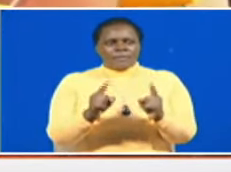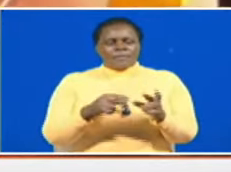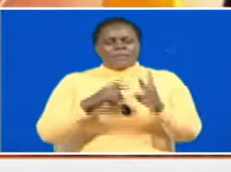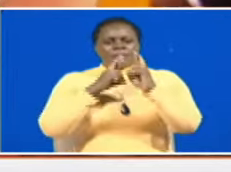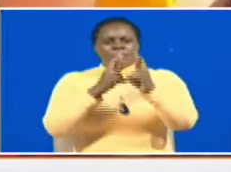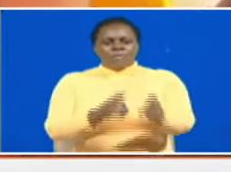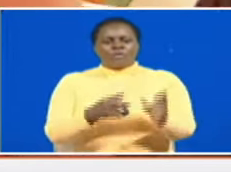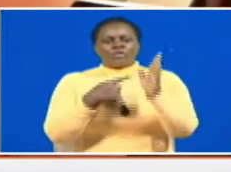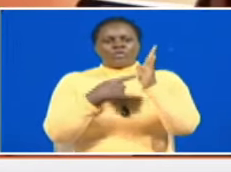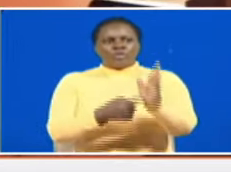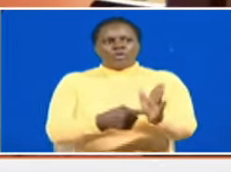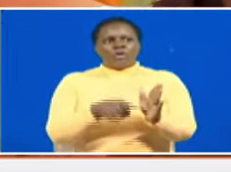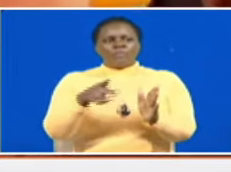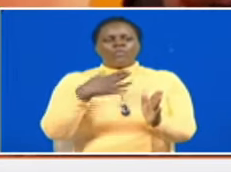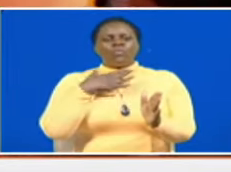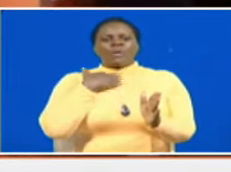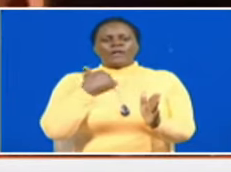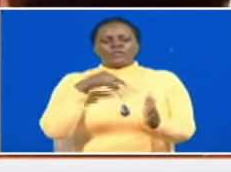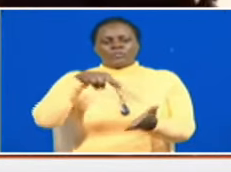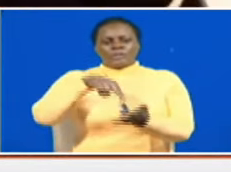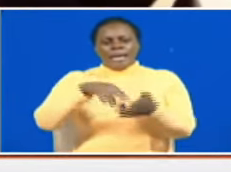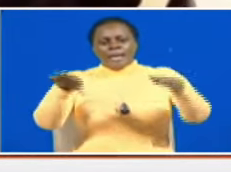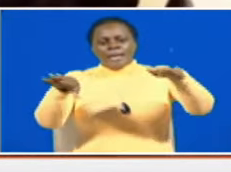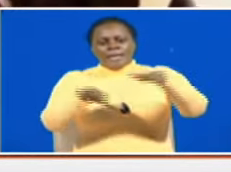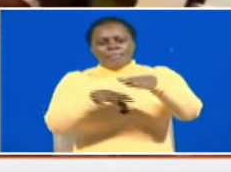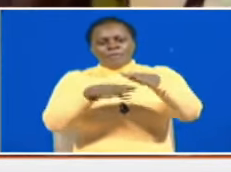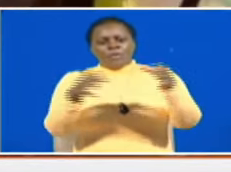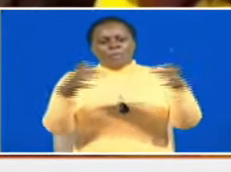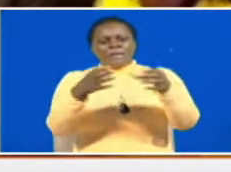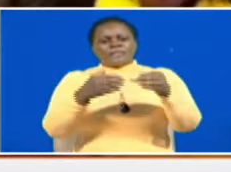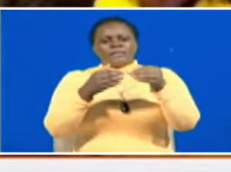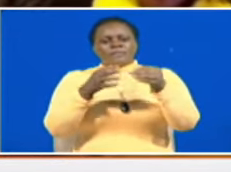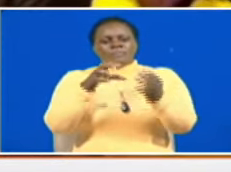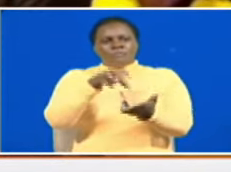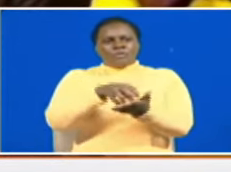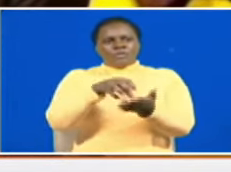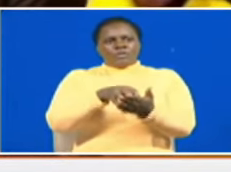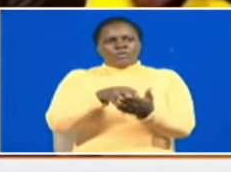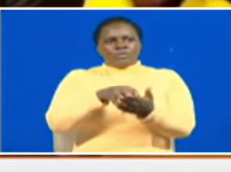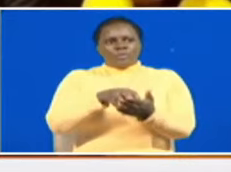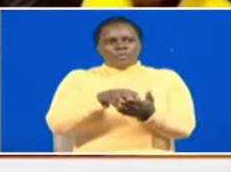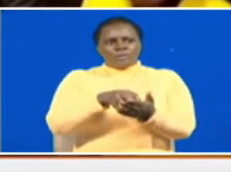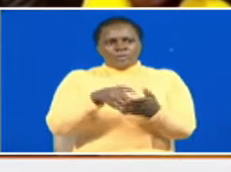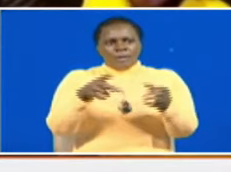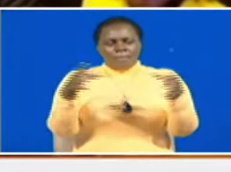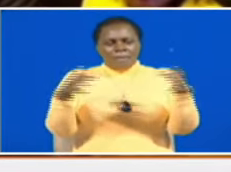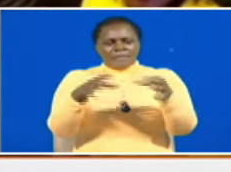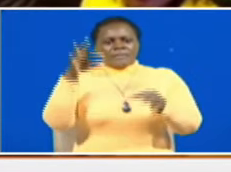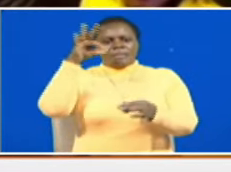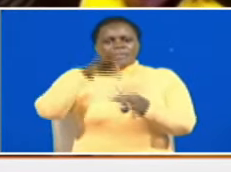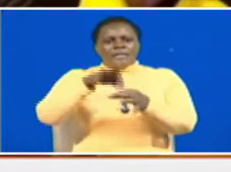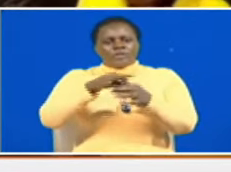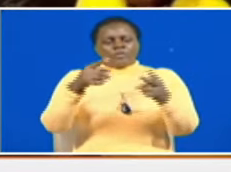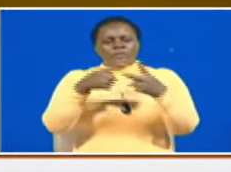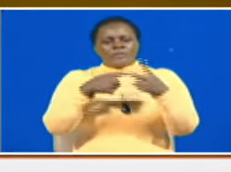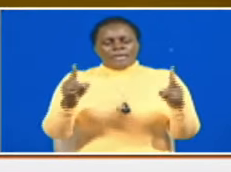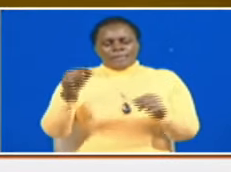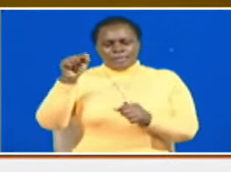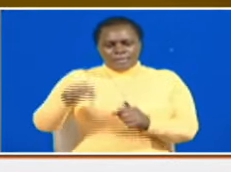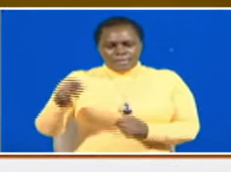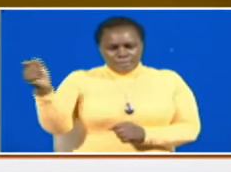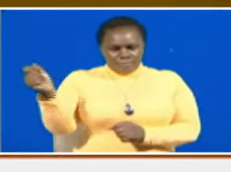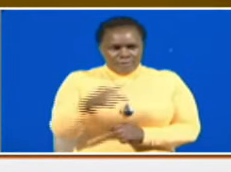reports indicating he is warming up for the deputy party leader position in the ruling party as the party elections kick off this month.